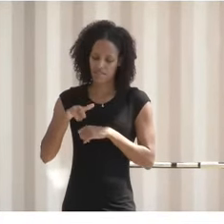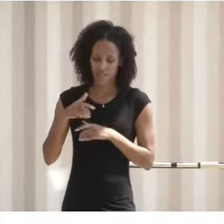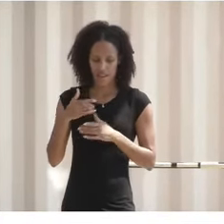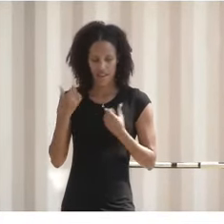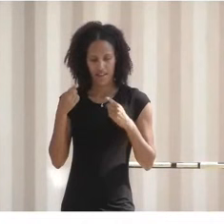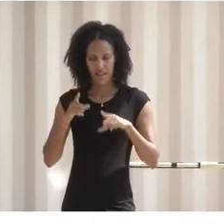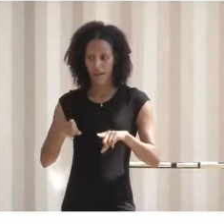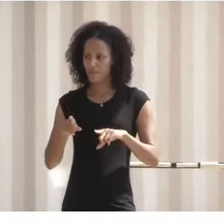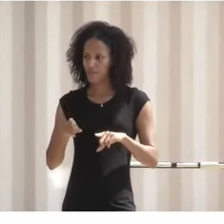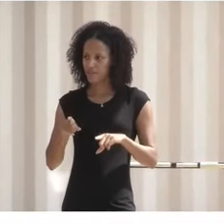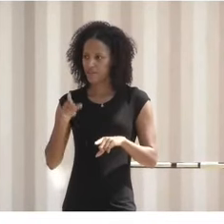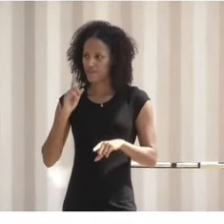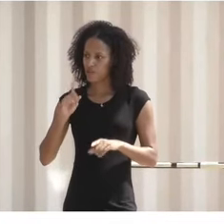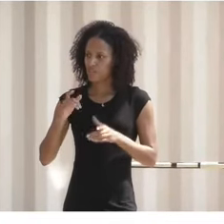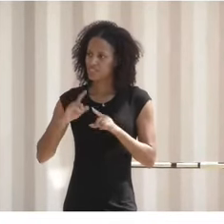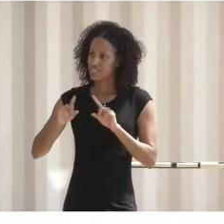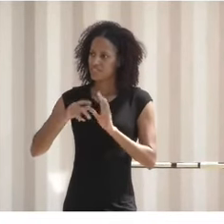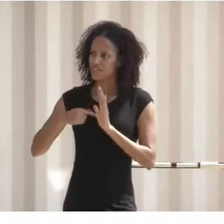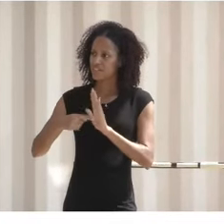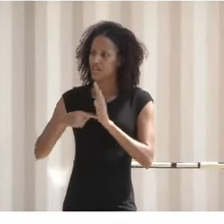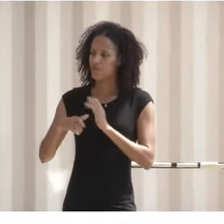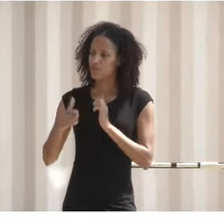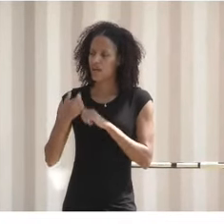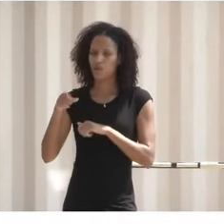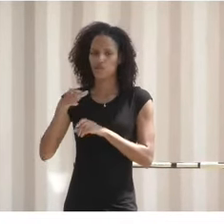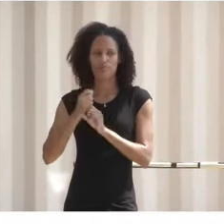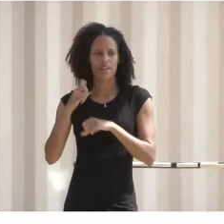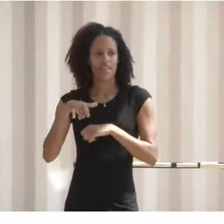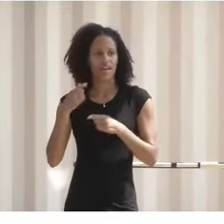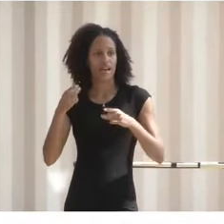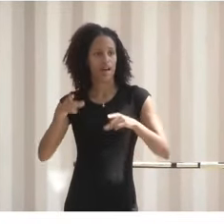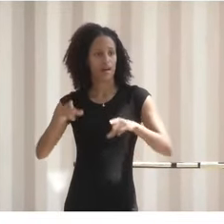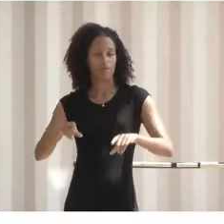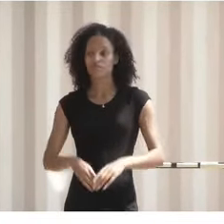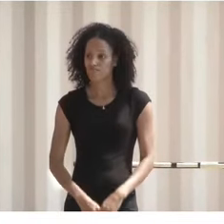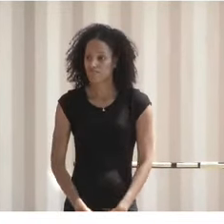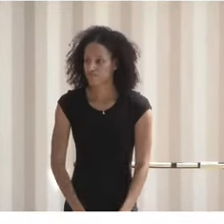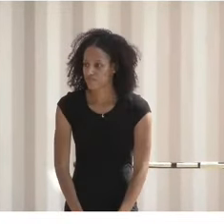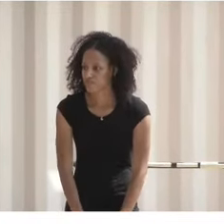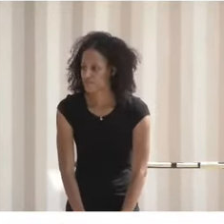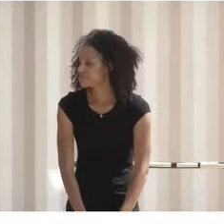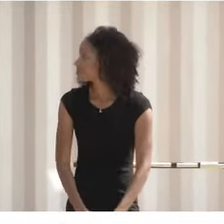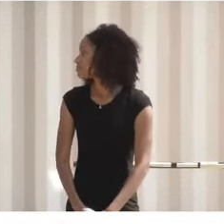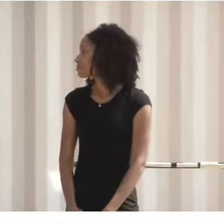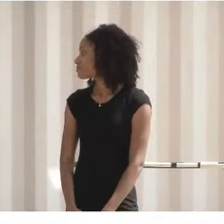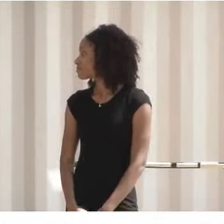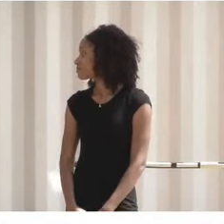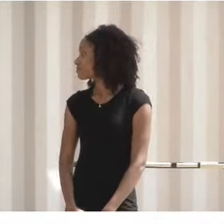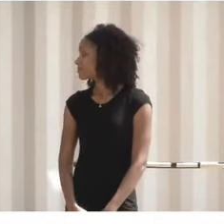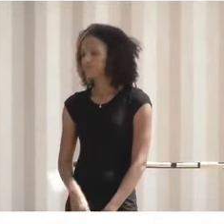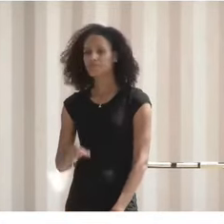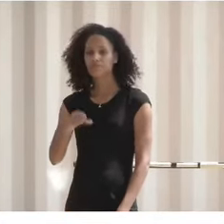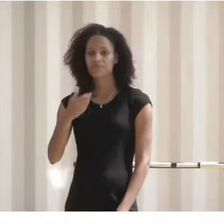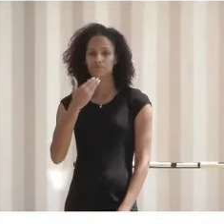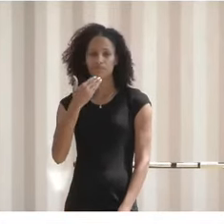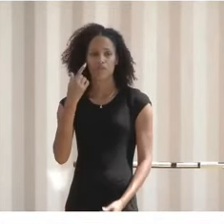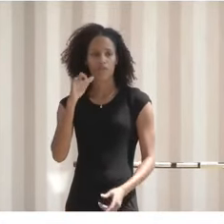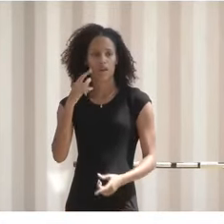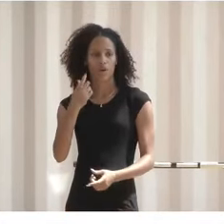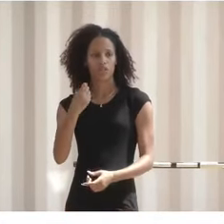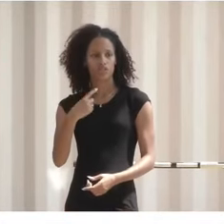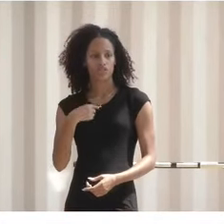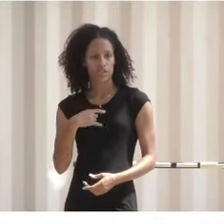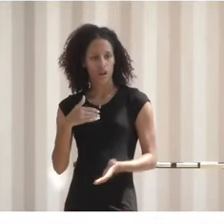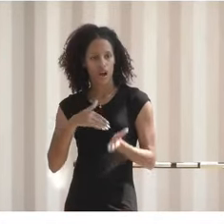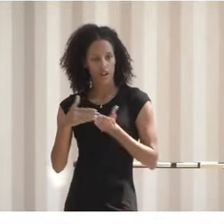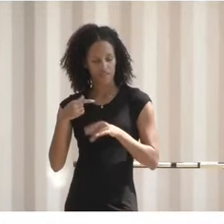abundance mindset, and examples of that, and how do you make it happen? Thank you. Thank you for the questions. Yes,